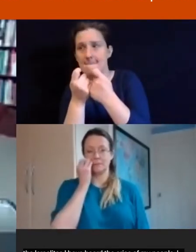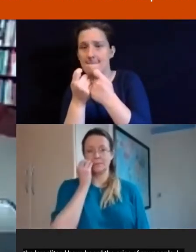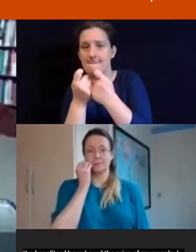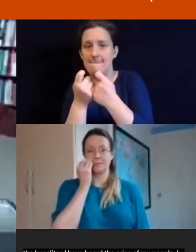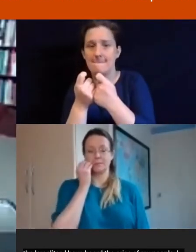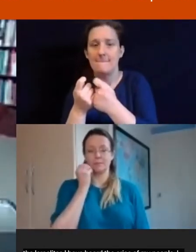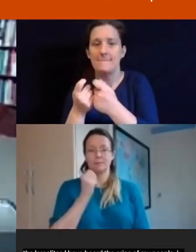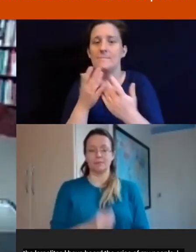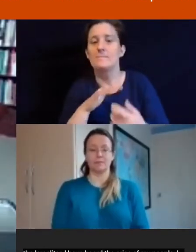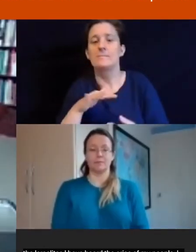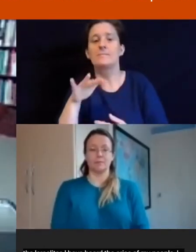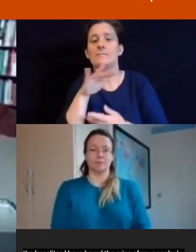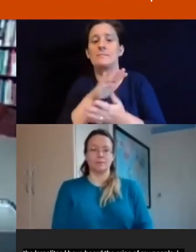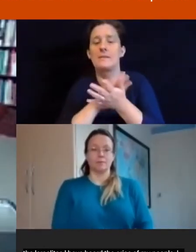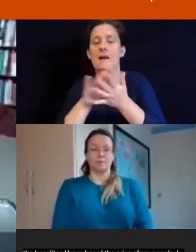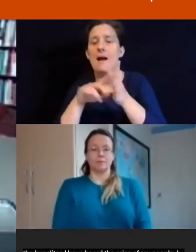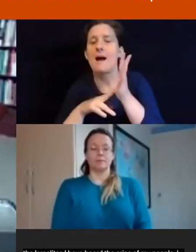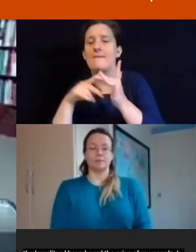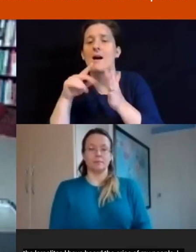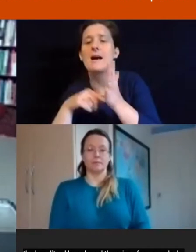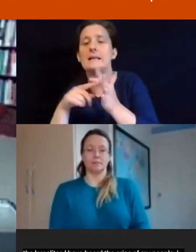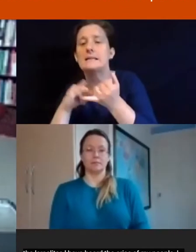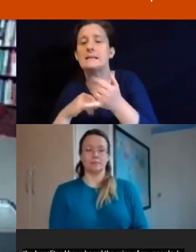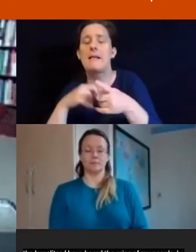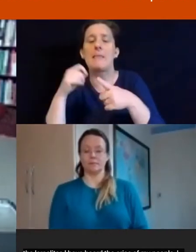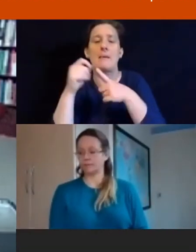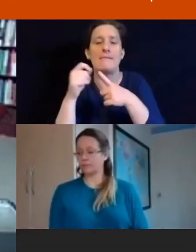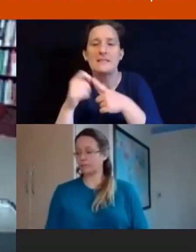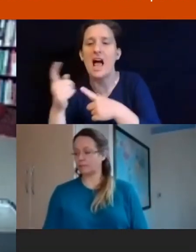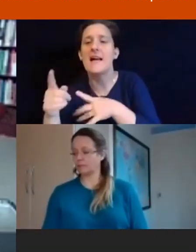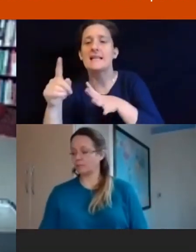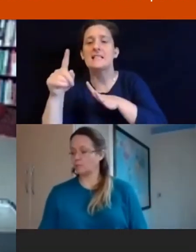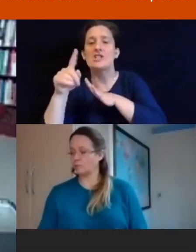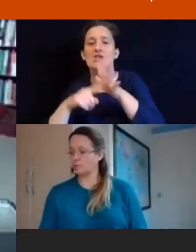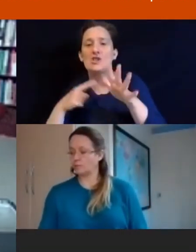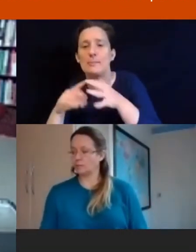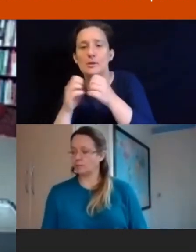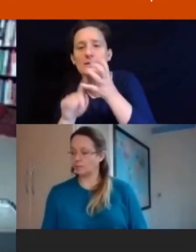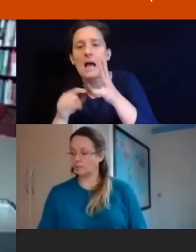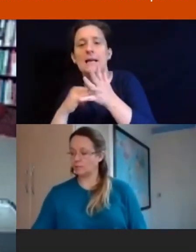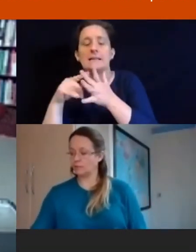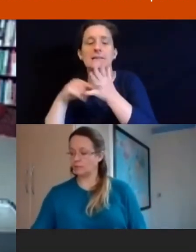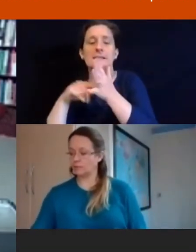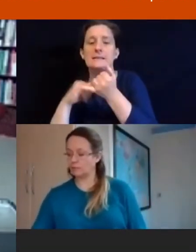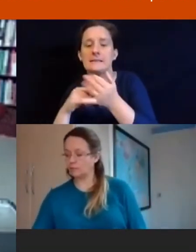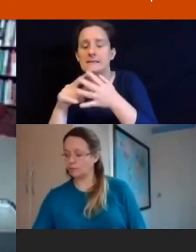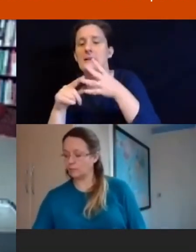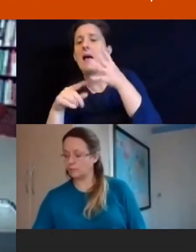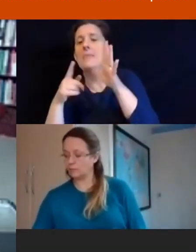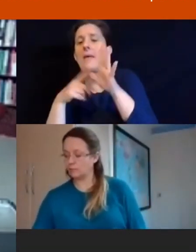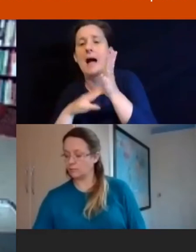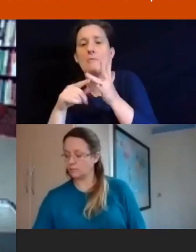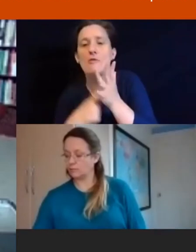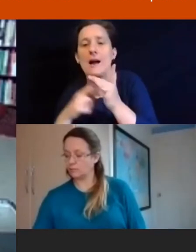Hivites and the Perizzites and the Jebusites and the